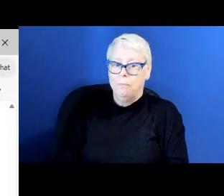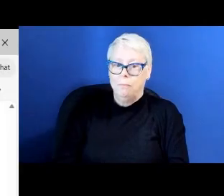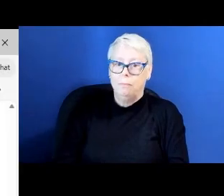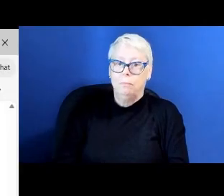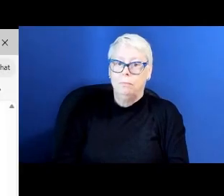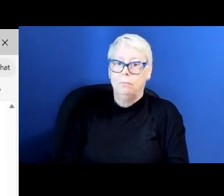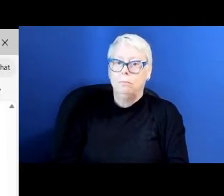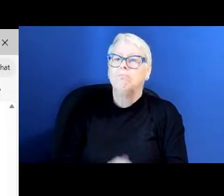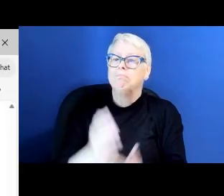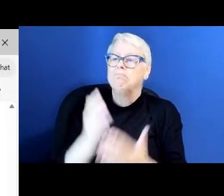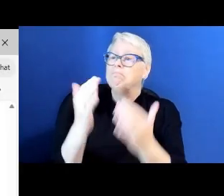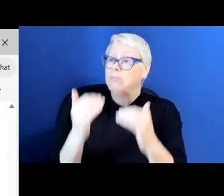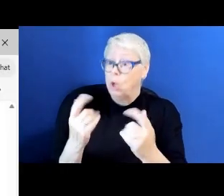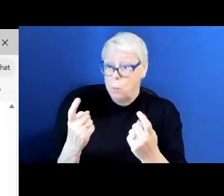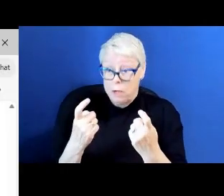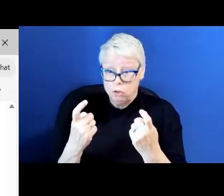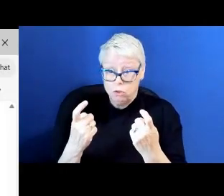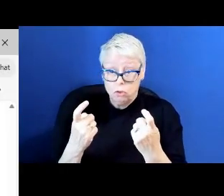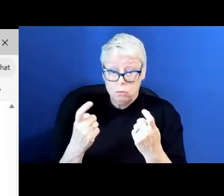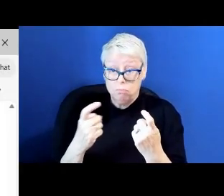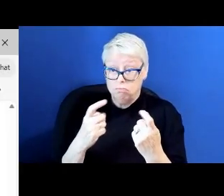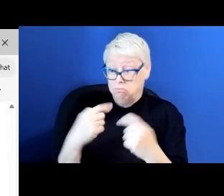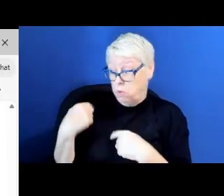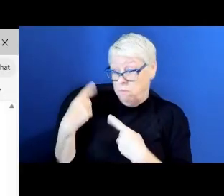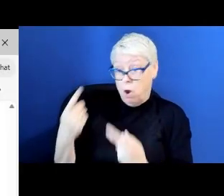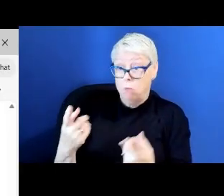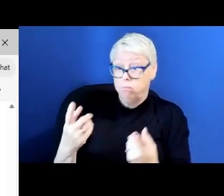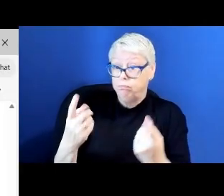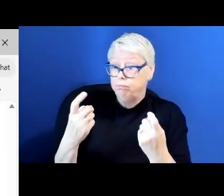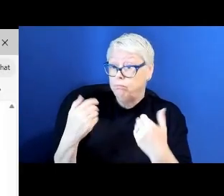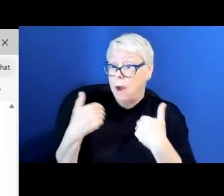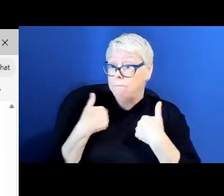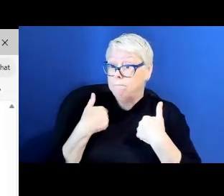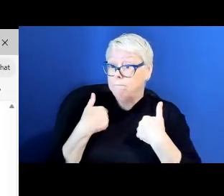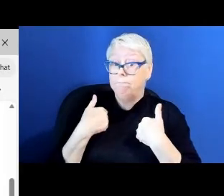Do we have any questions at this point?